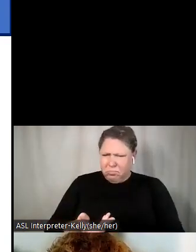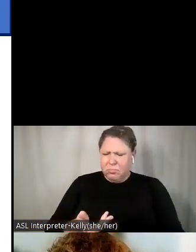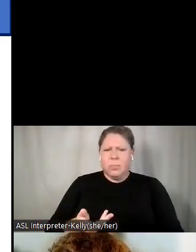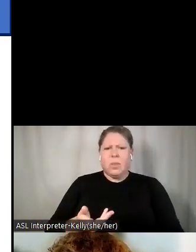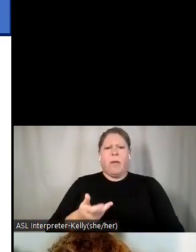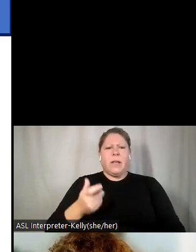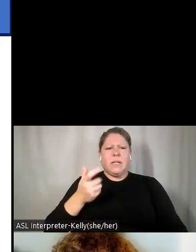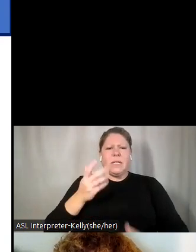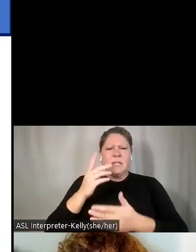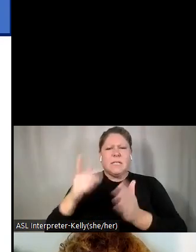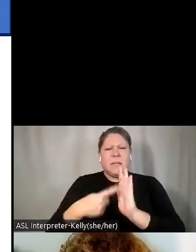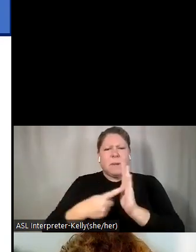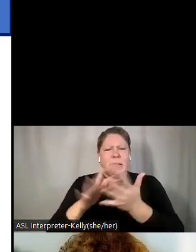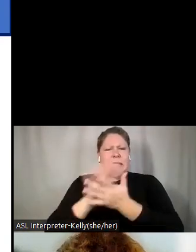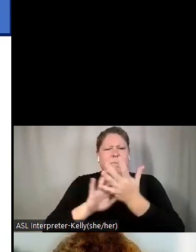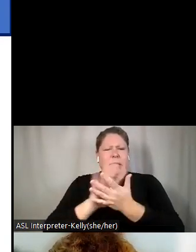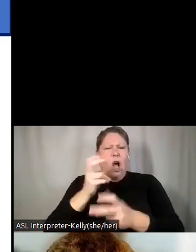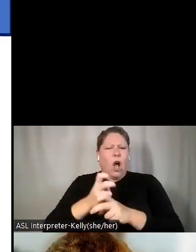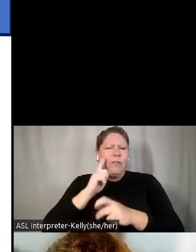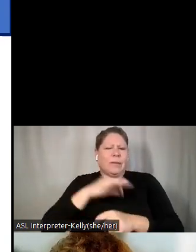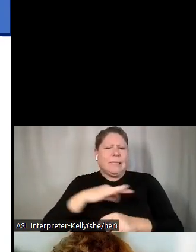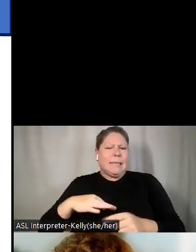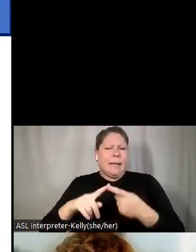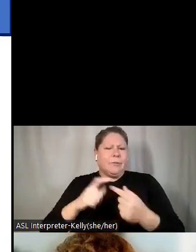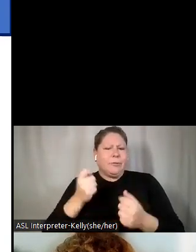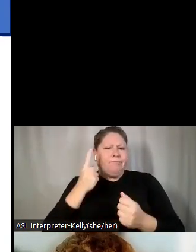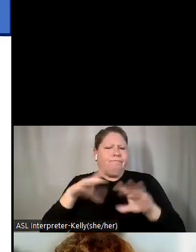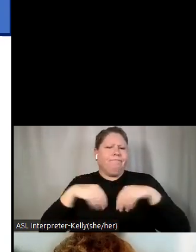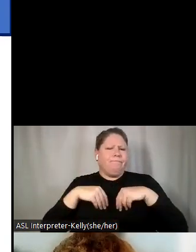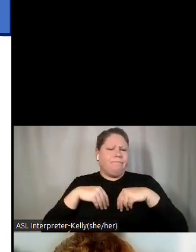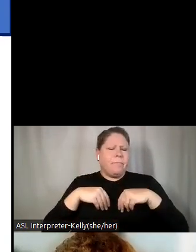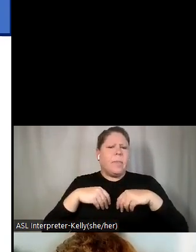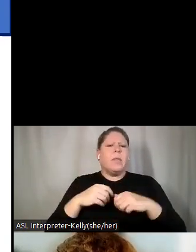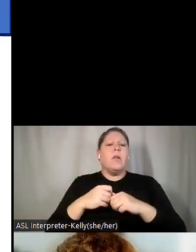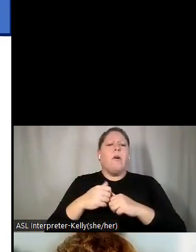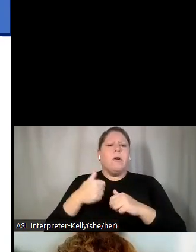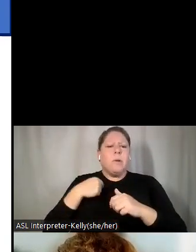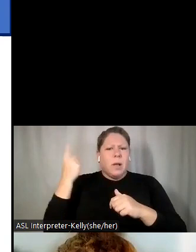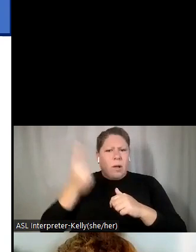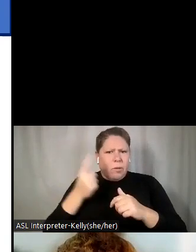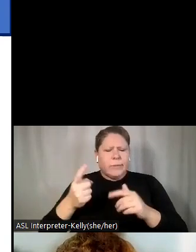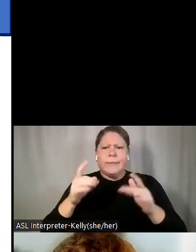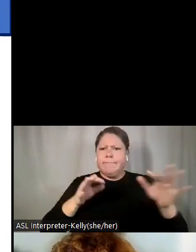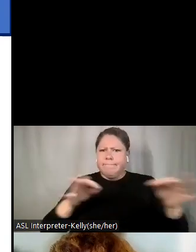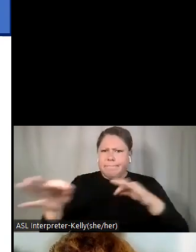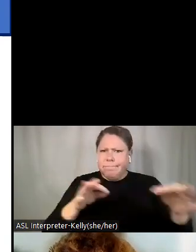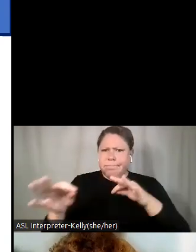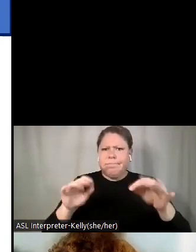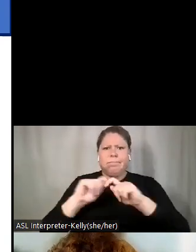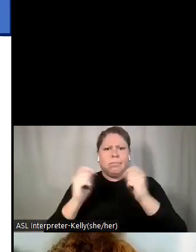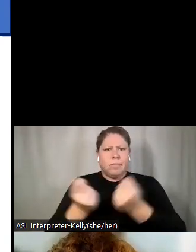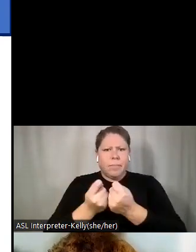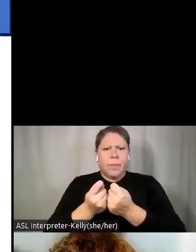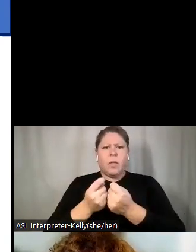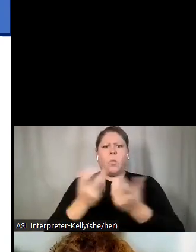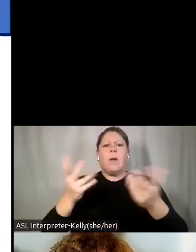to in this type of very service-oriented work. So we spend a lot of time with our teams talking about the different kinds of